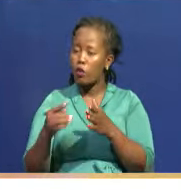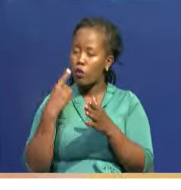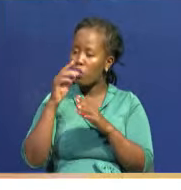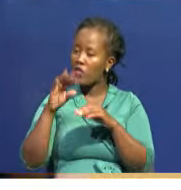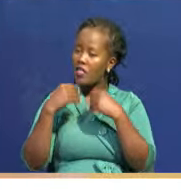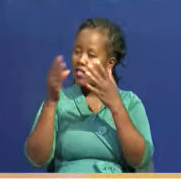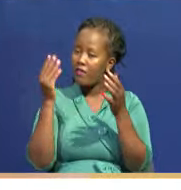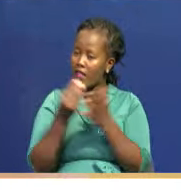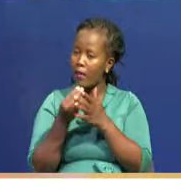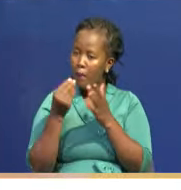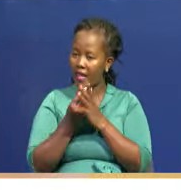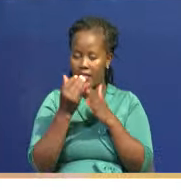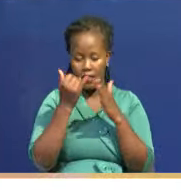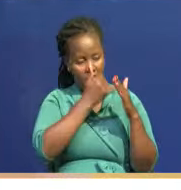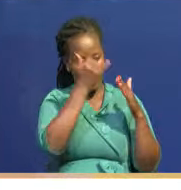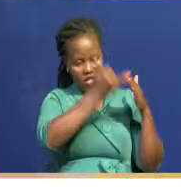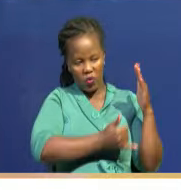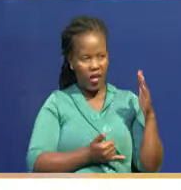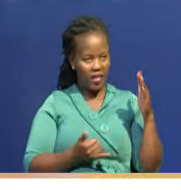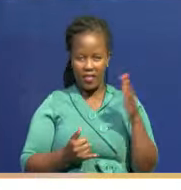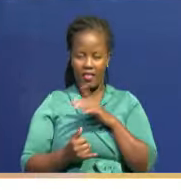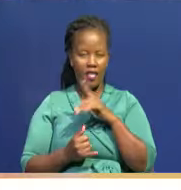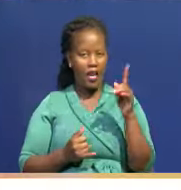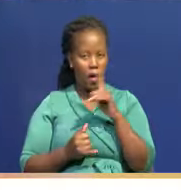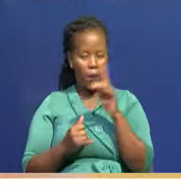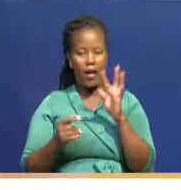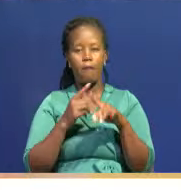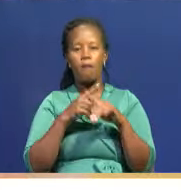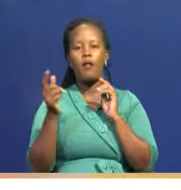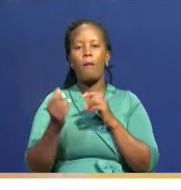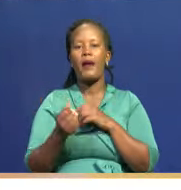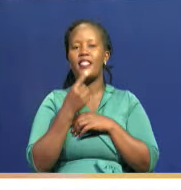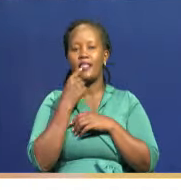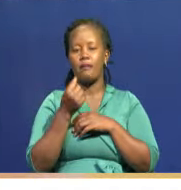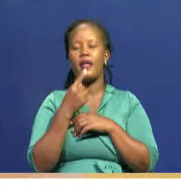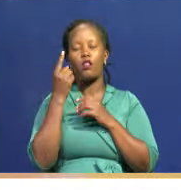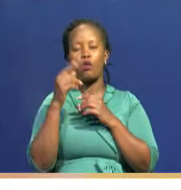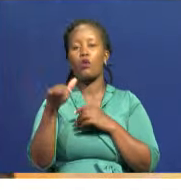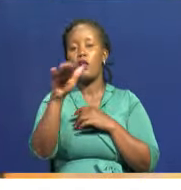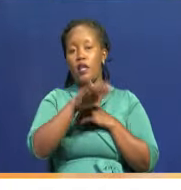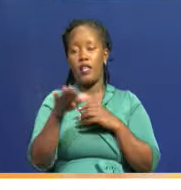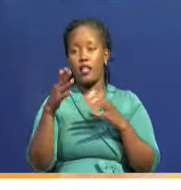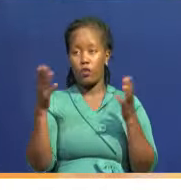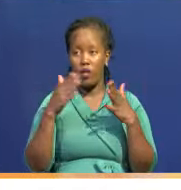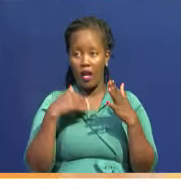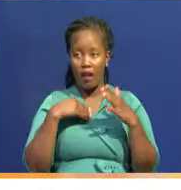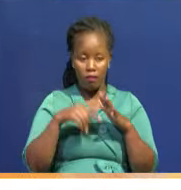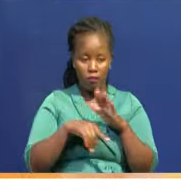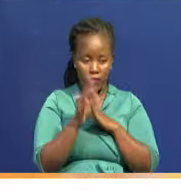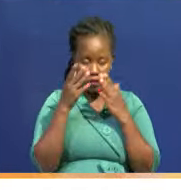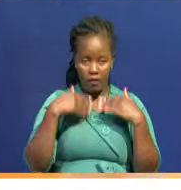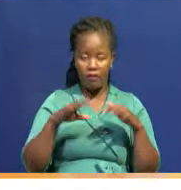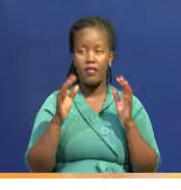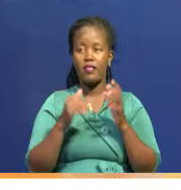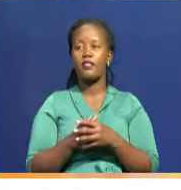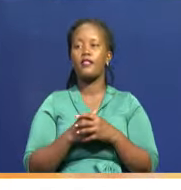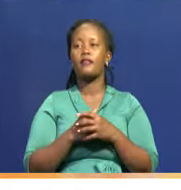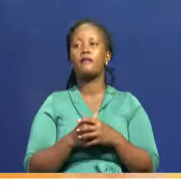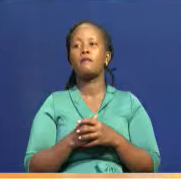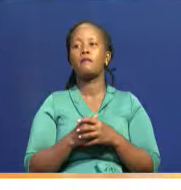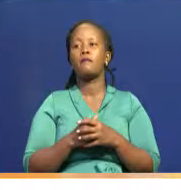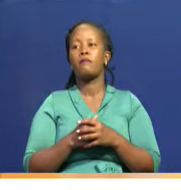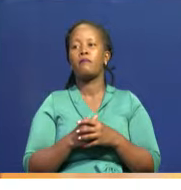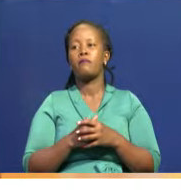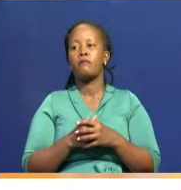the medical scheme, it's not the insurer, it is the medical provider where you have gone. Suspension of service providers has been